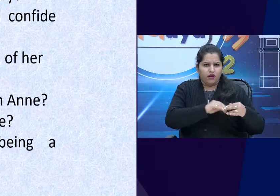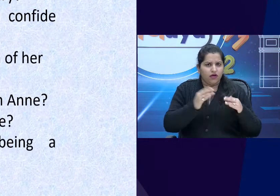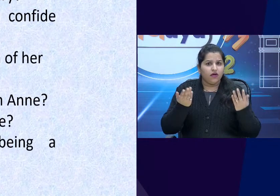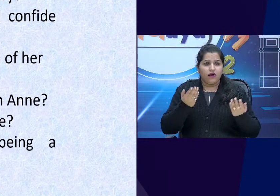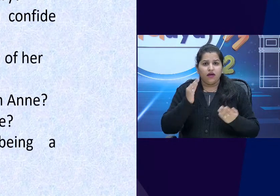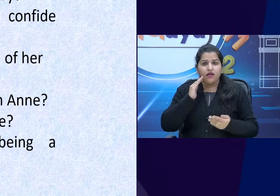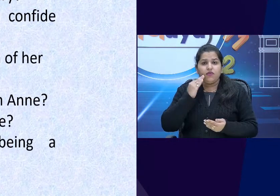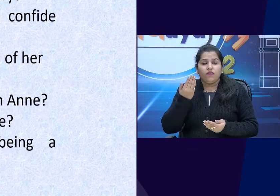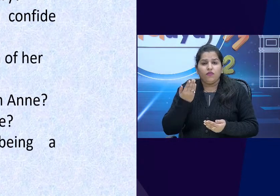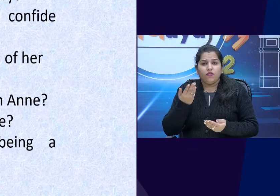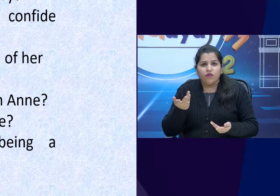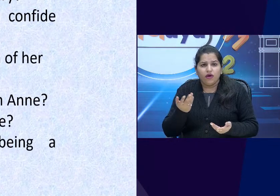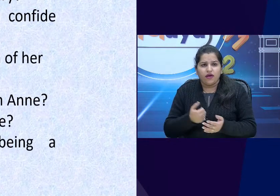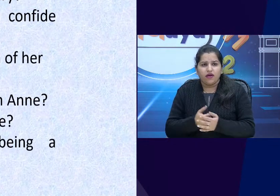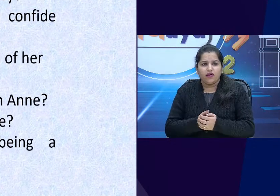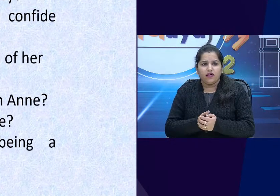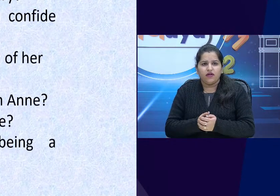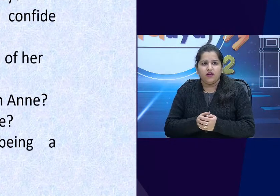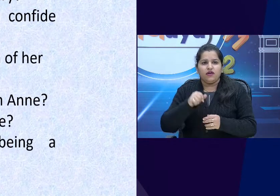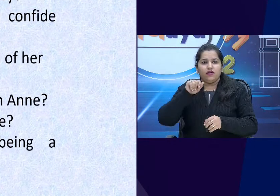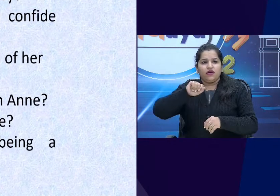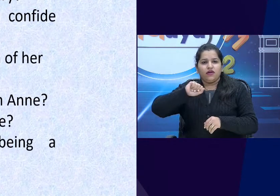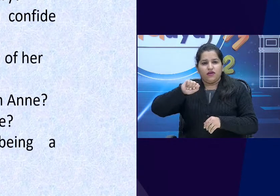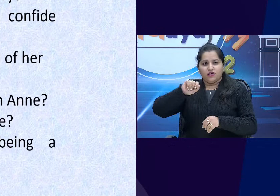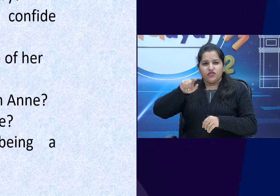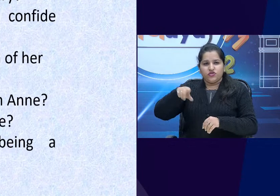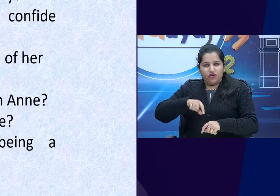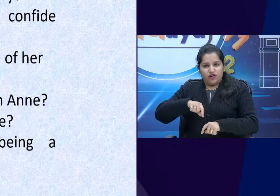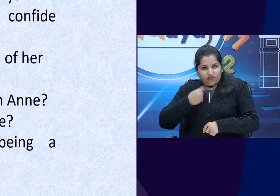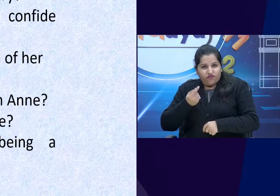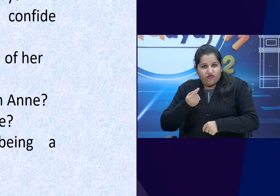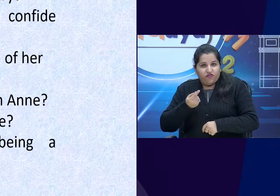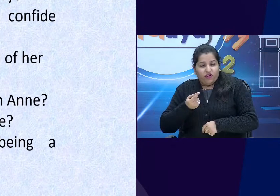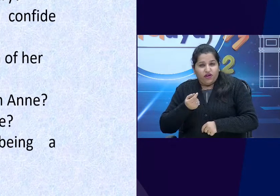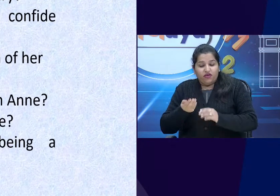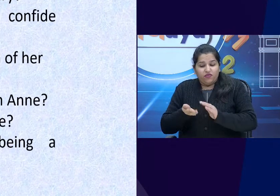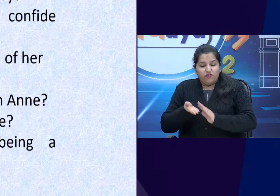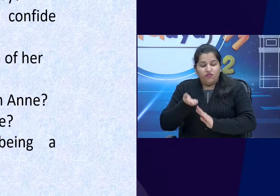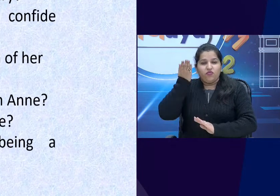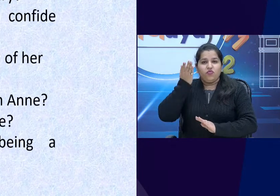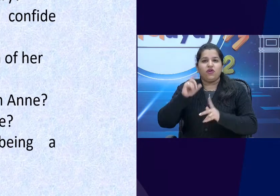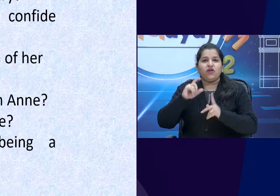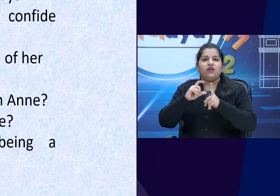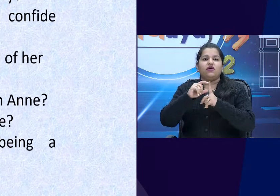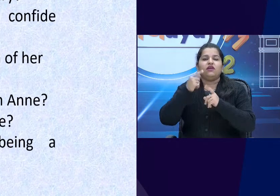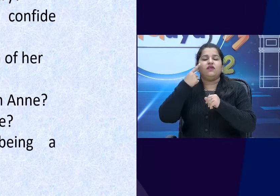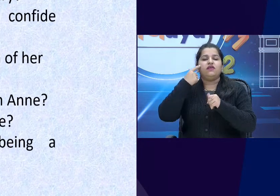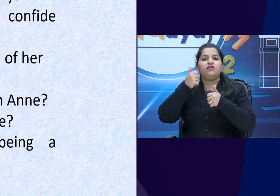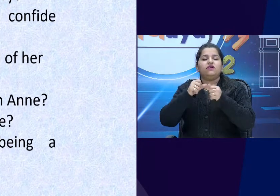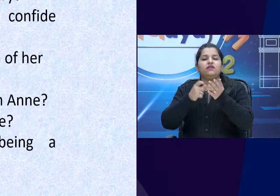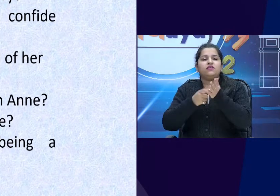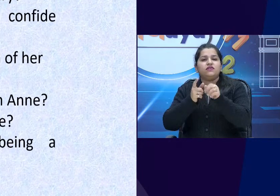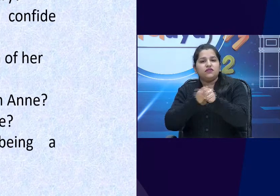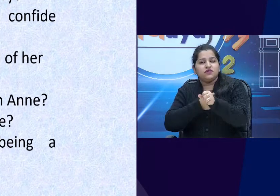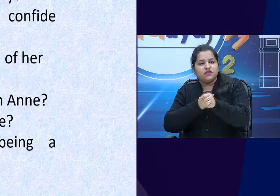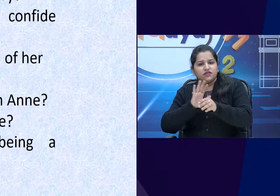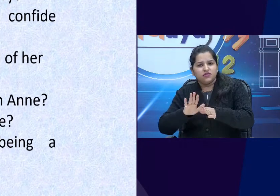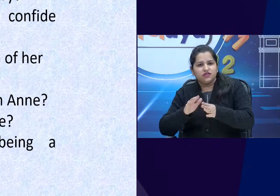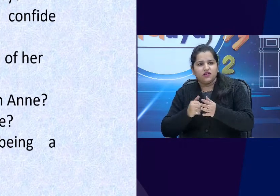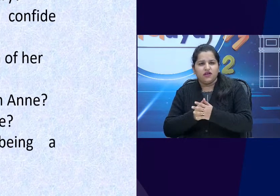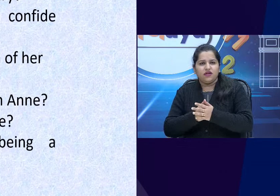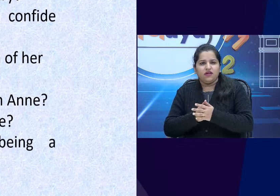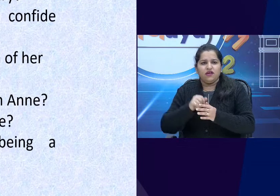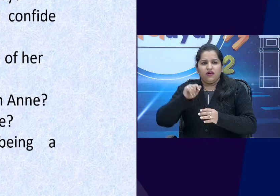diary? Why did Anne Frank think she could confide more in her diary than in people?